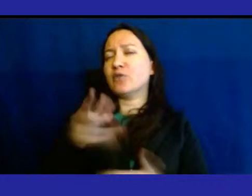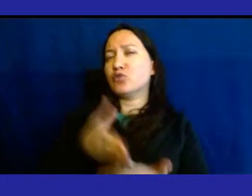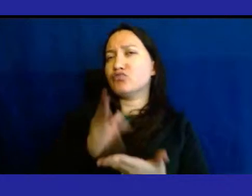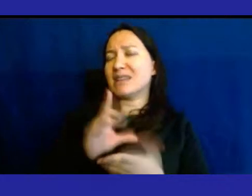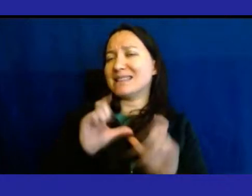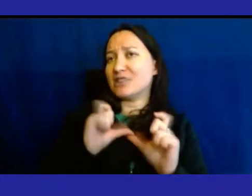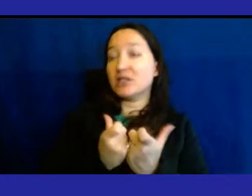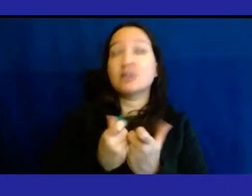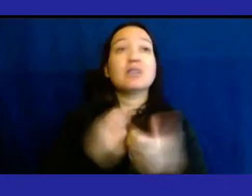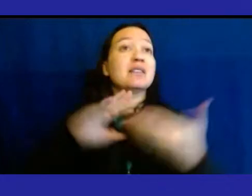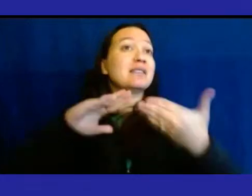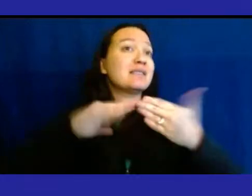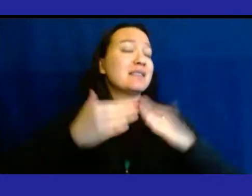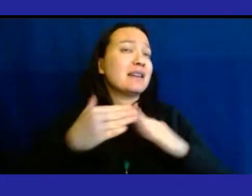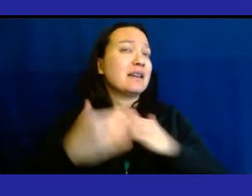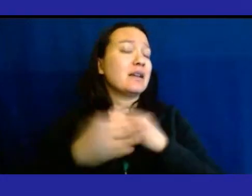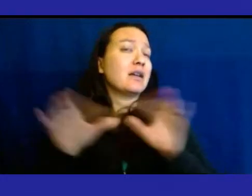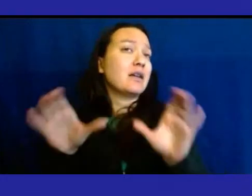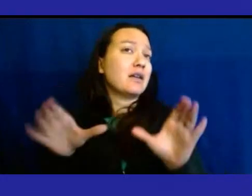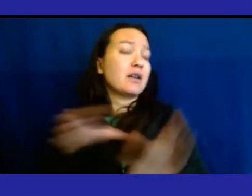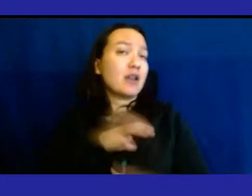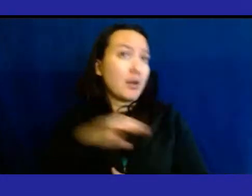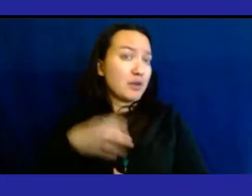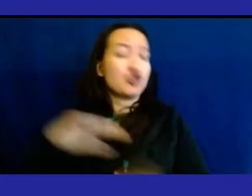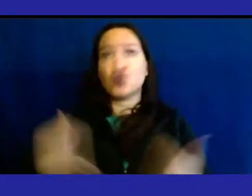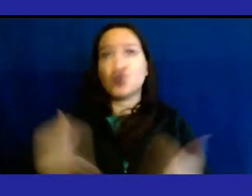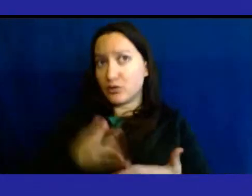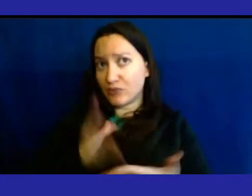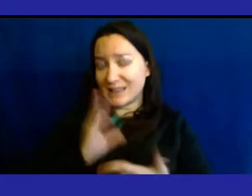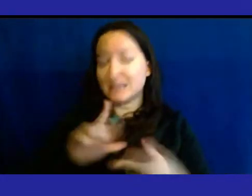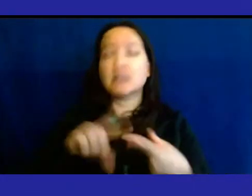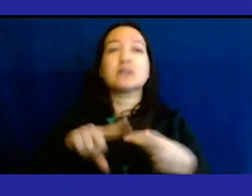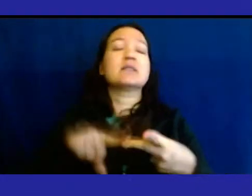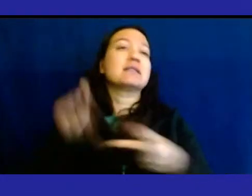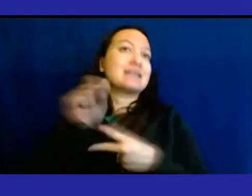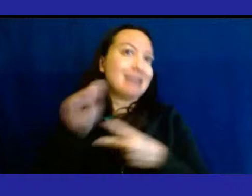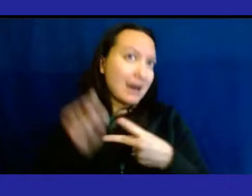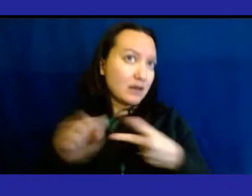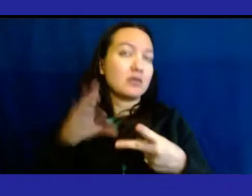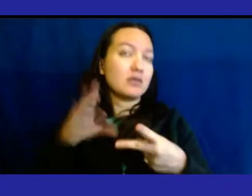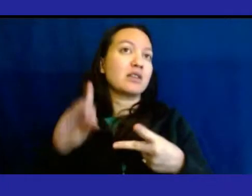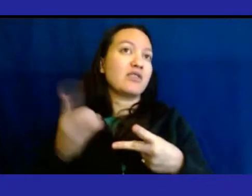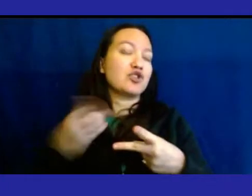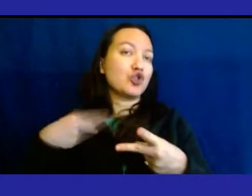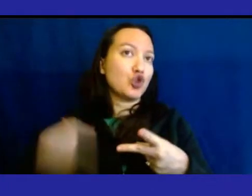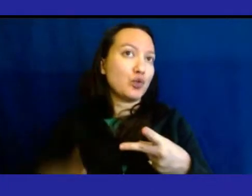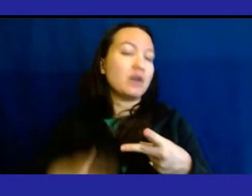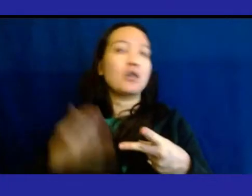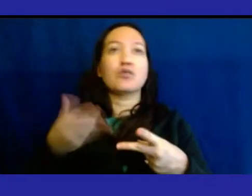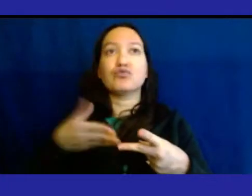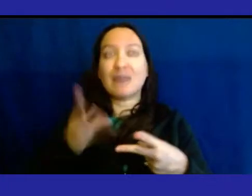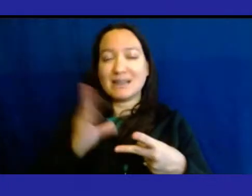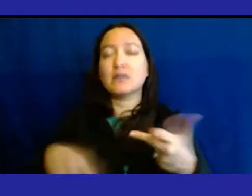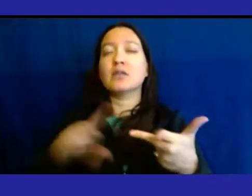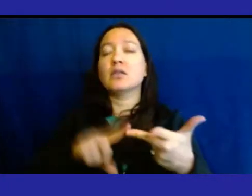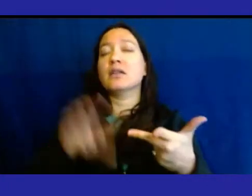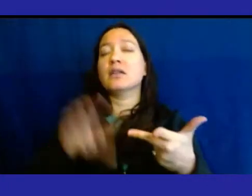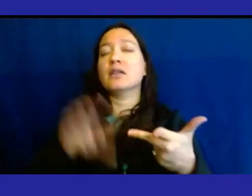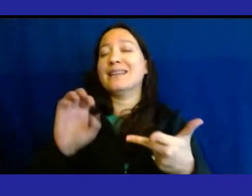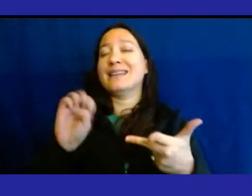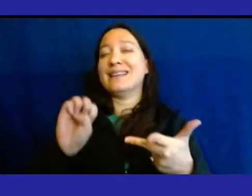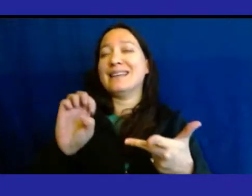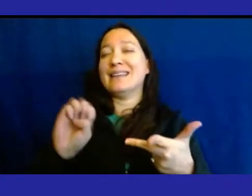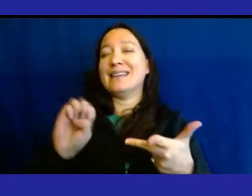City Commission on Human Rights, the State Division of Human Rights, or the Equal Employment Opportunity Commission, the